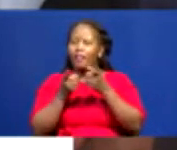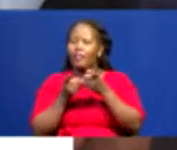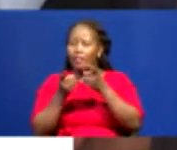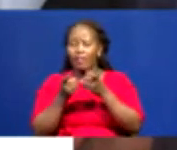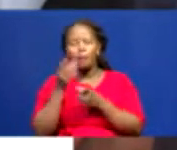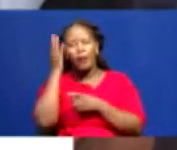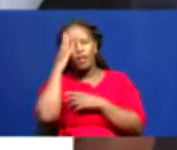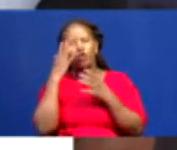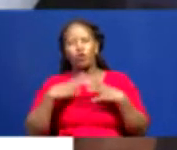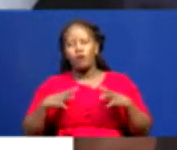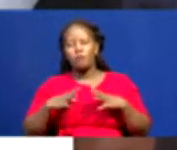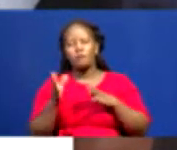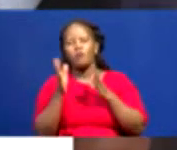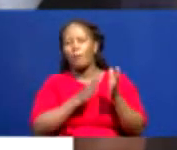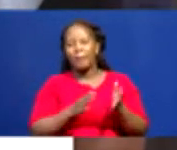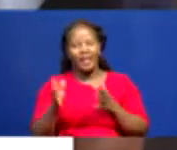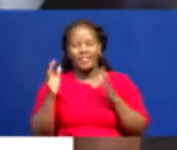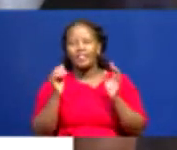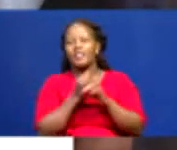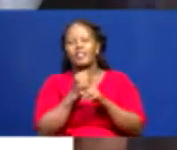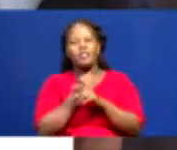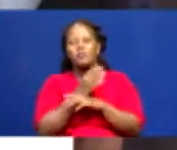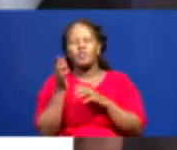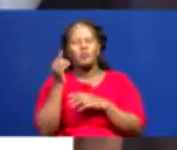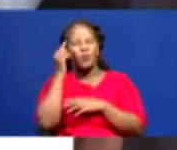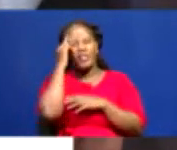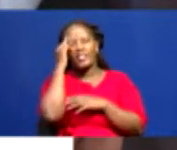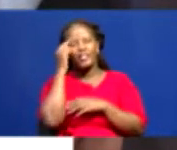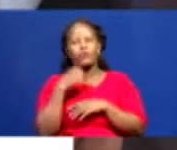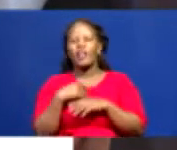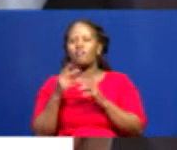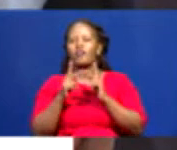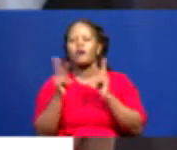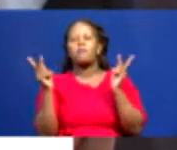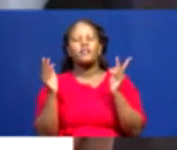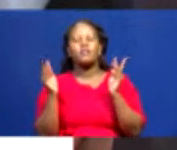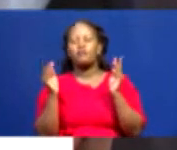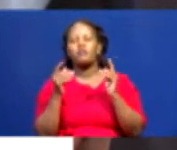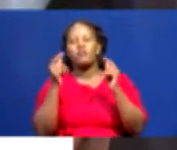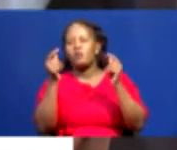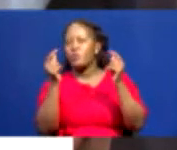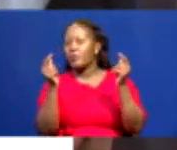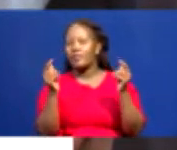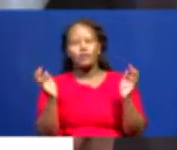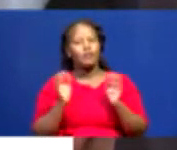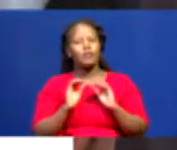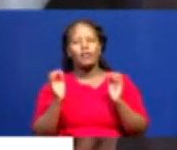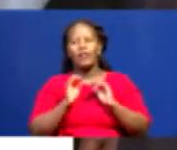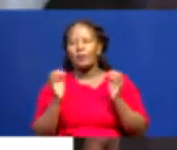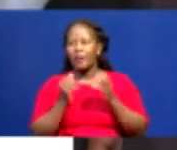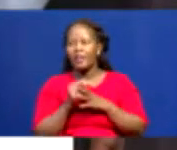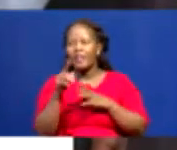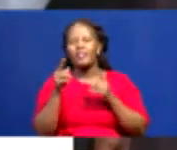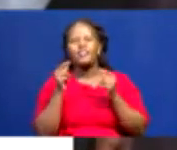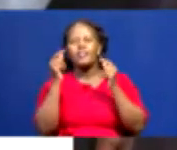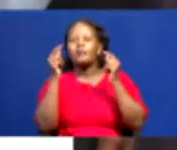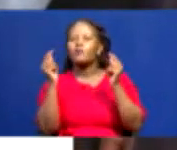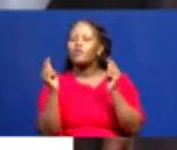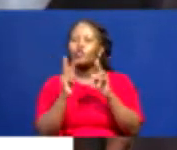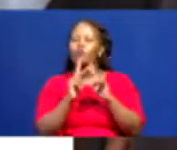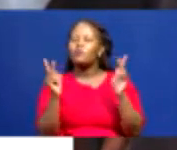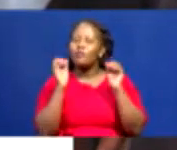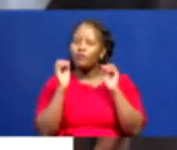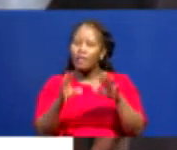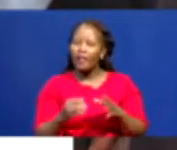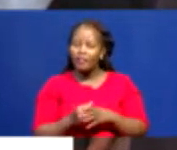violence, and therefore cannot be categorized as peaceful assembly as alleged by the spokesperson. They're not peaceful assembly. Far